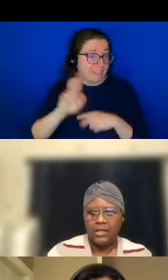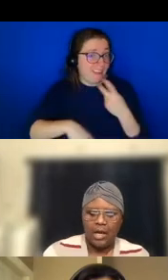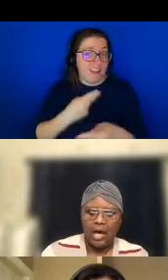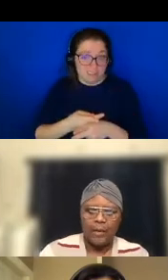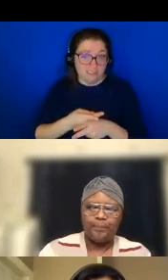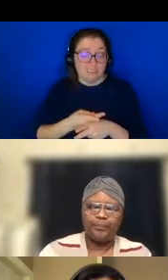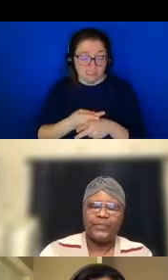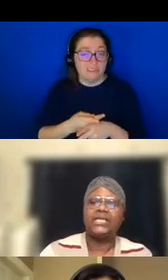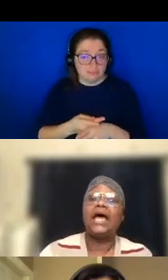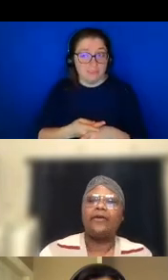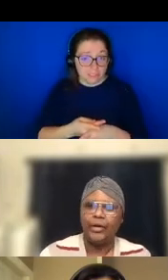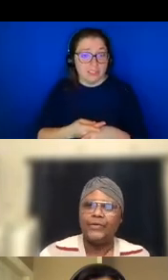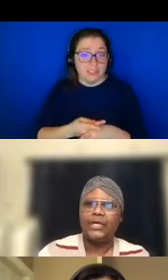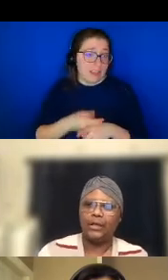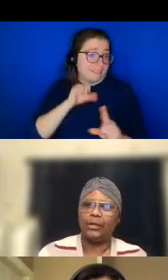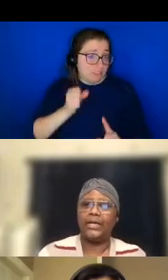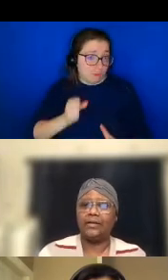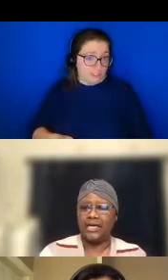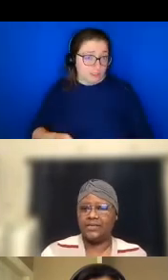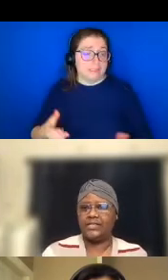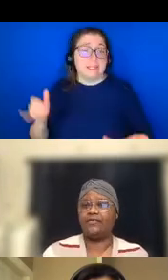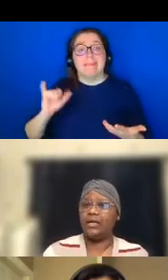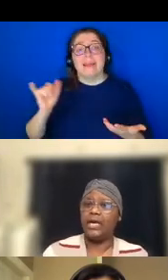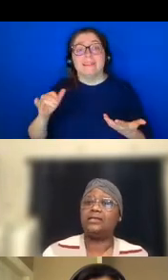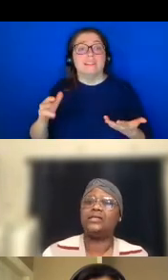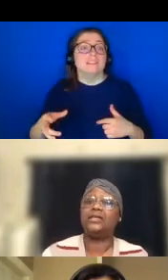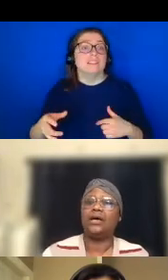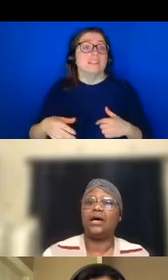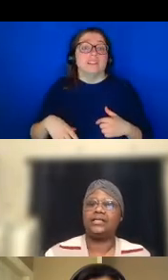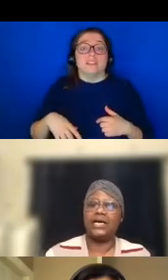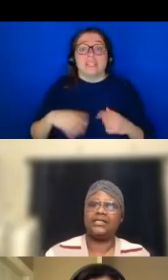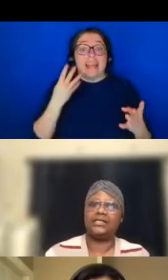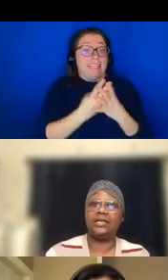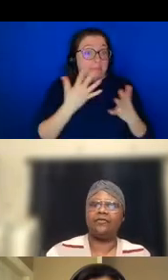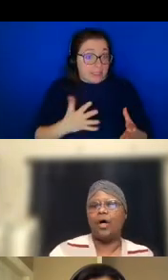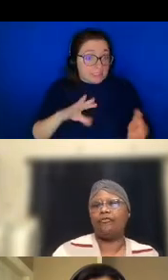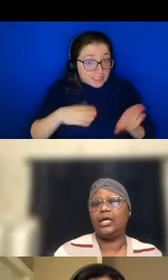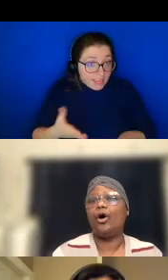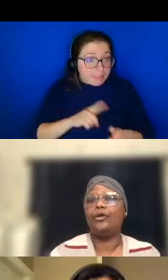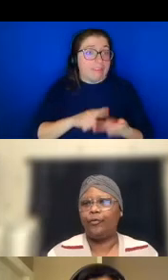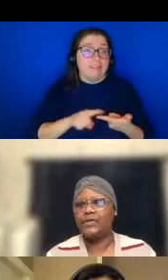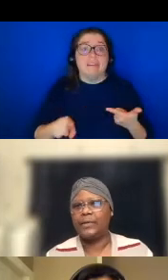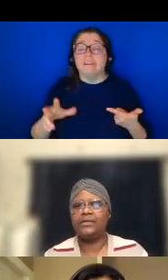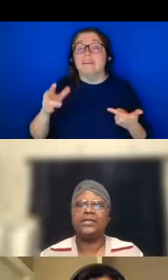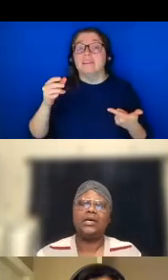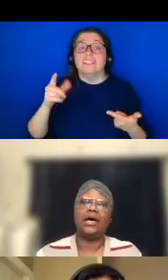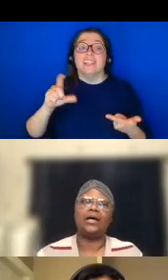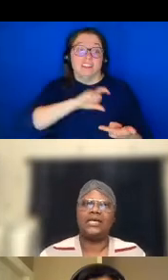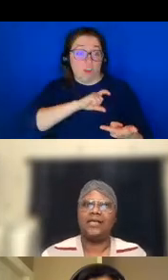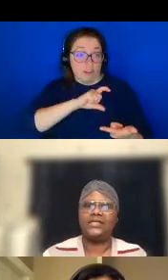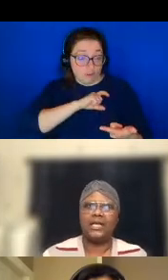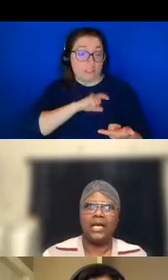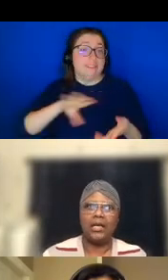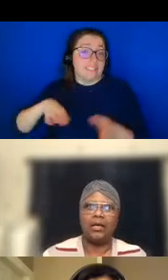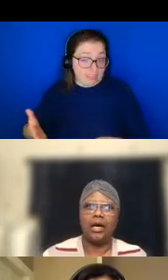different scenarios, including deaths of inmates, deaths involving law enforcement,